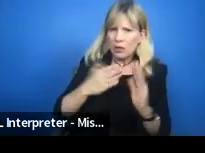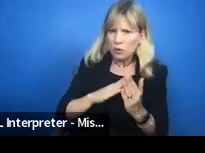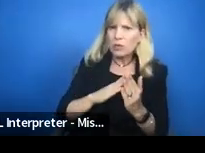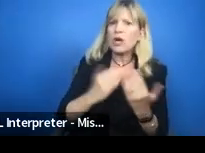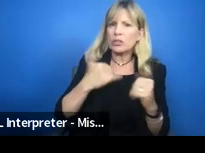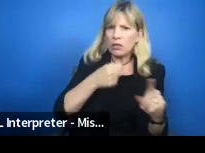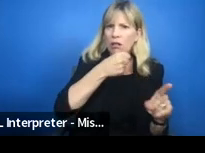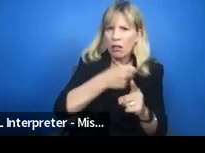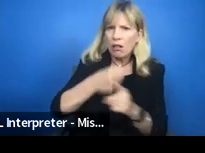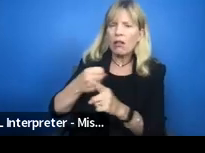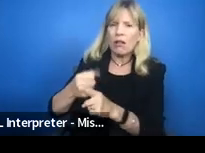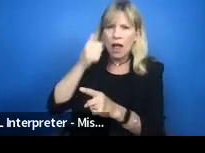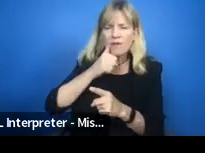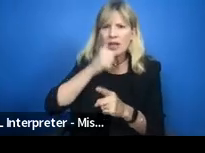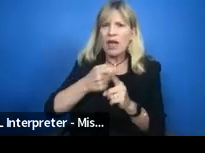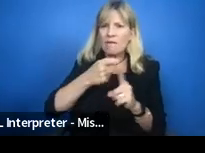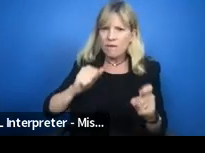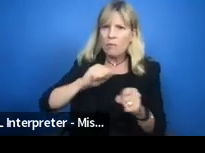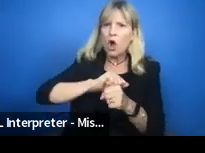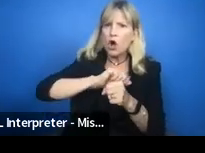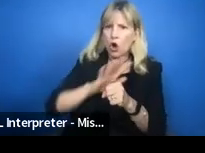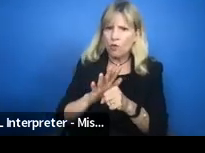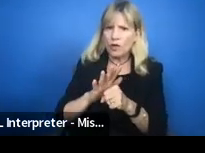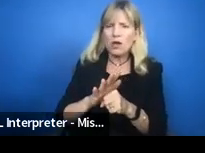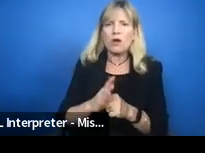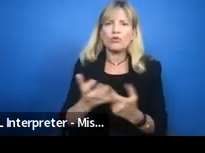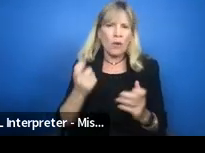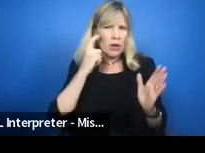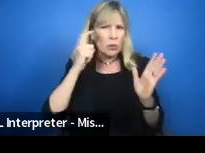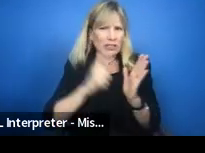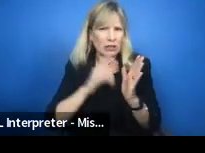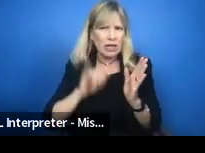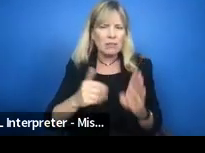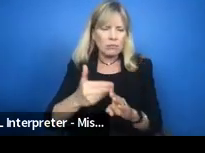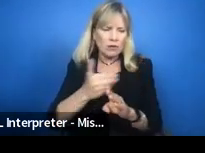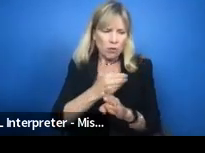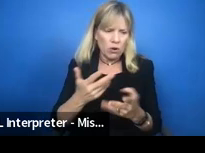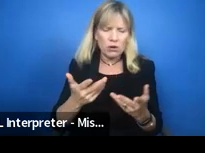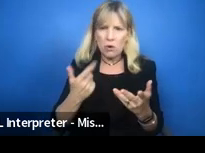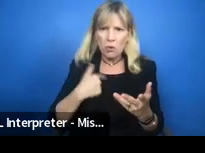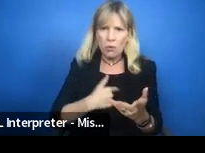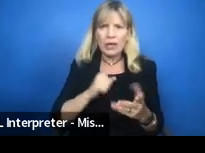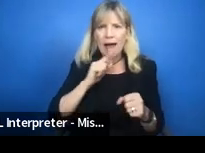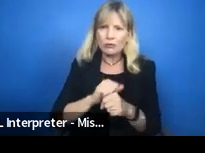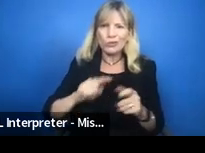impacted every day from COVID. So I just wanted to acknowledge that before we get